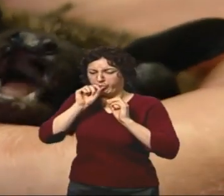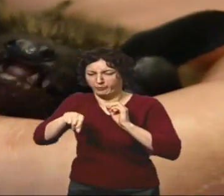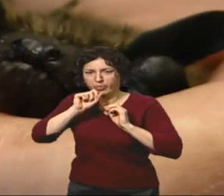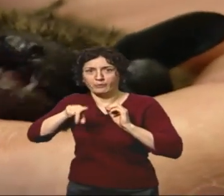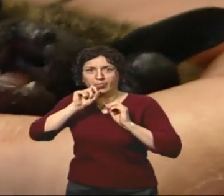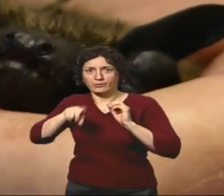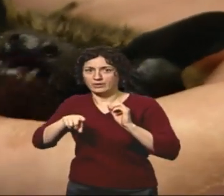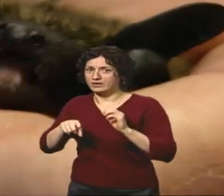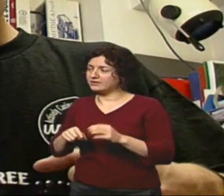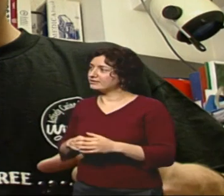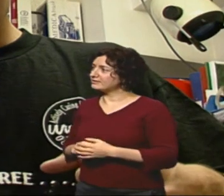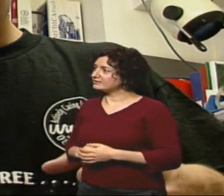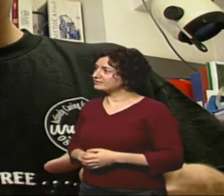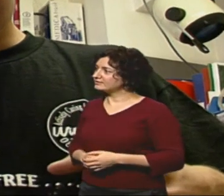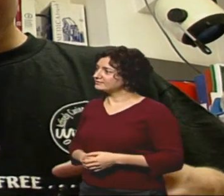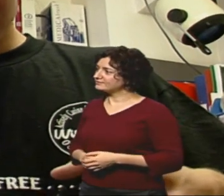ground.